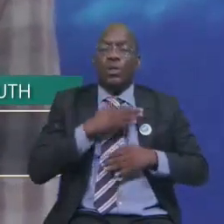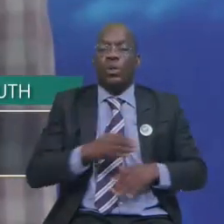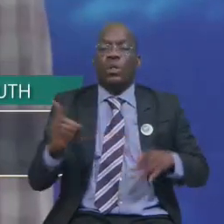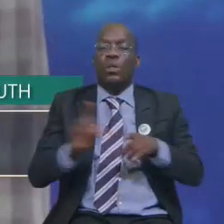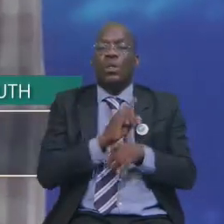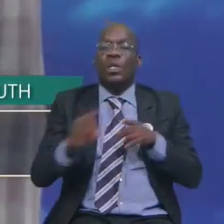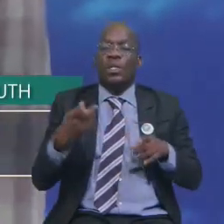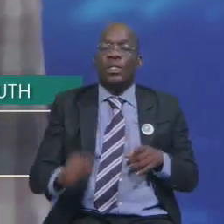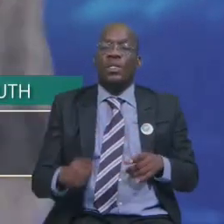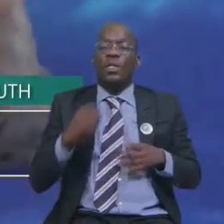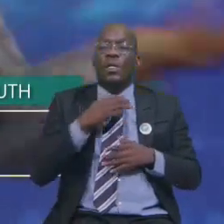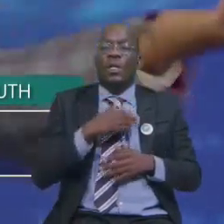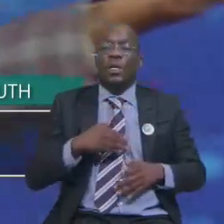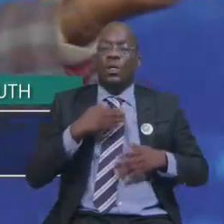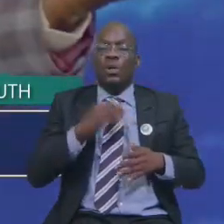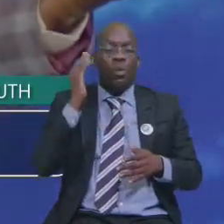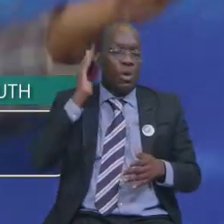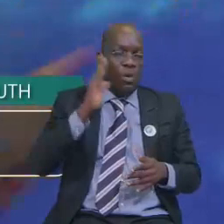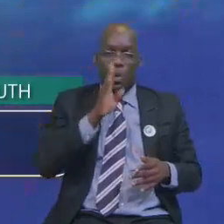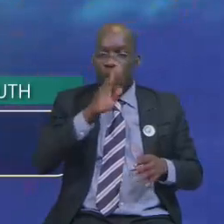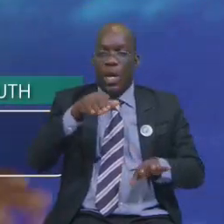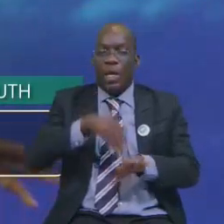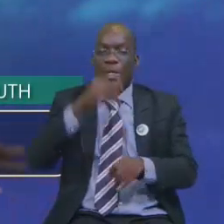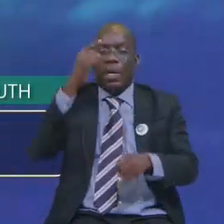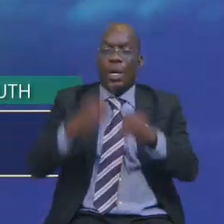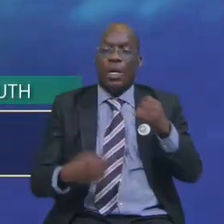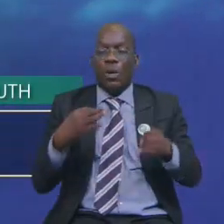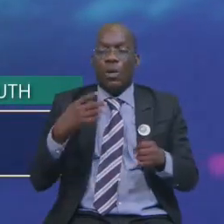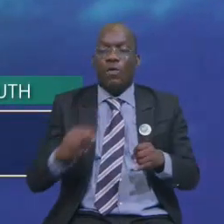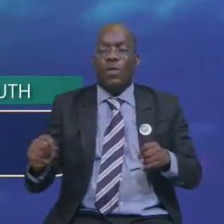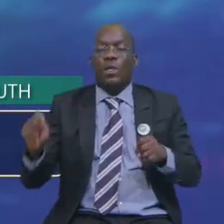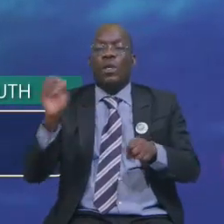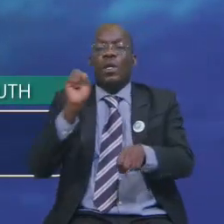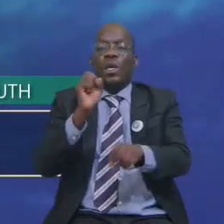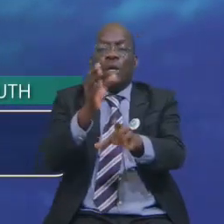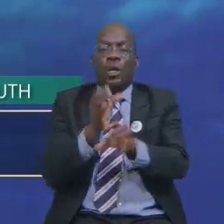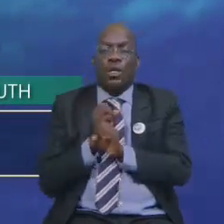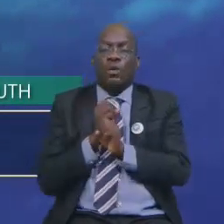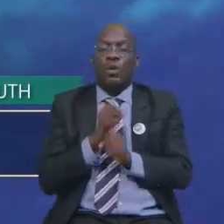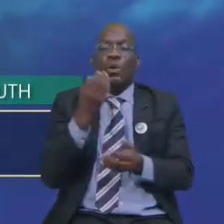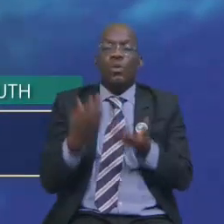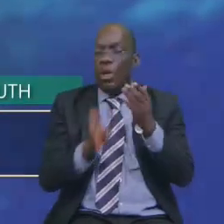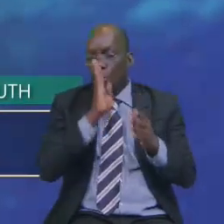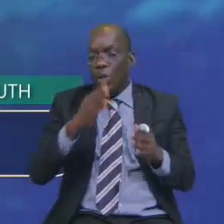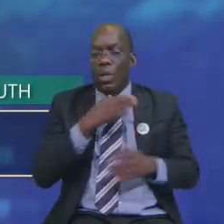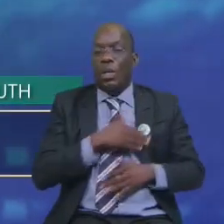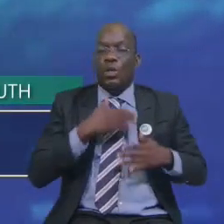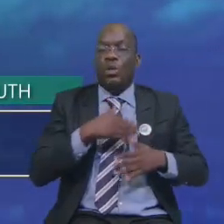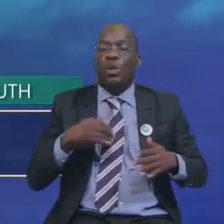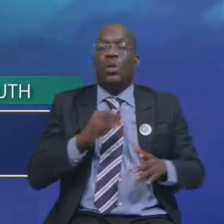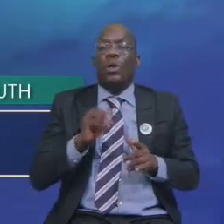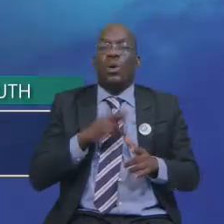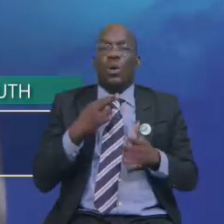end of the achievement. But whether we enjoy or not, the original